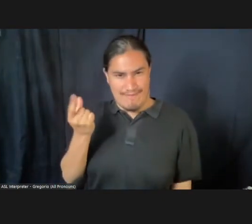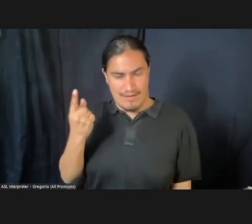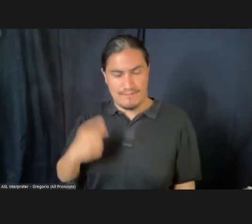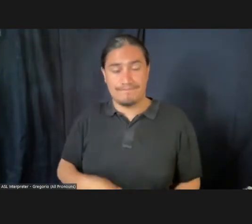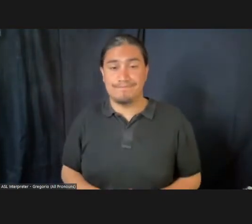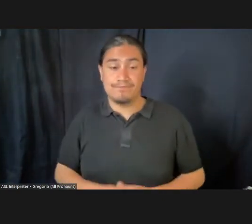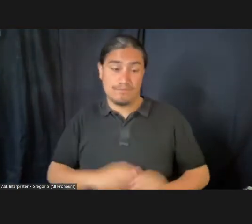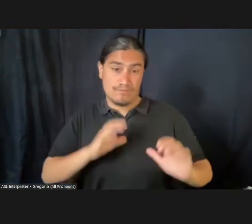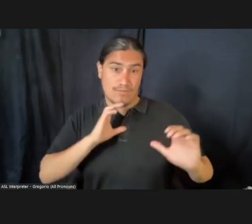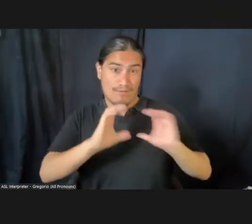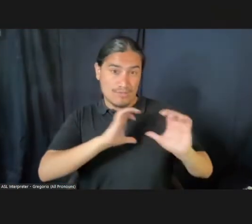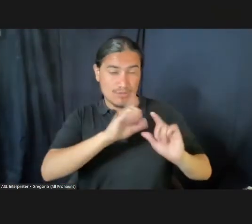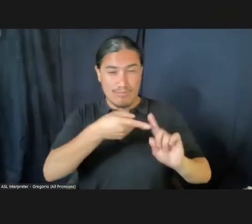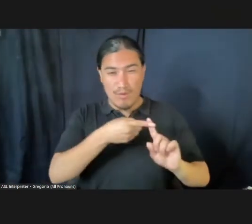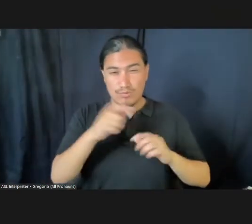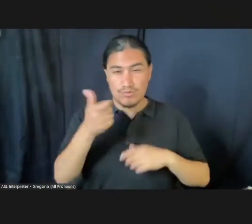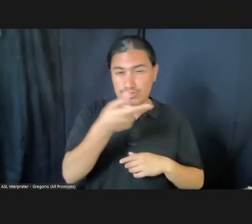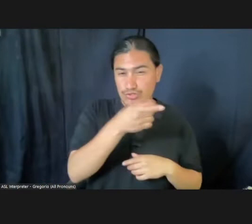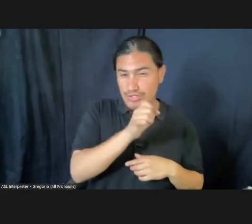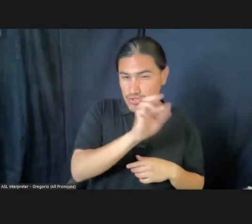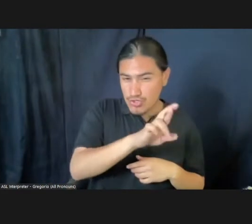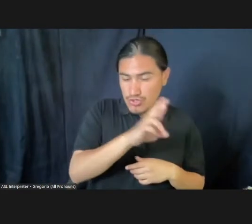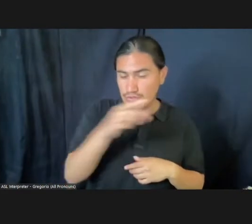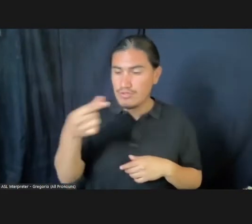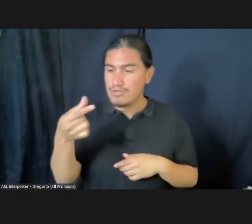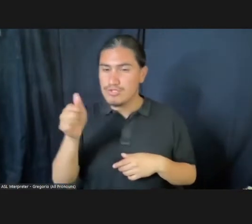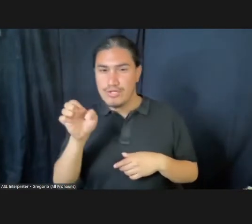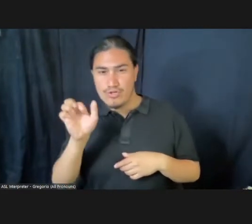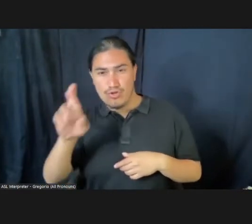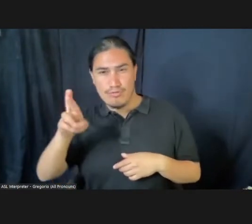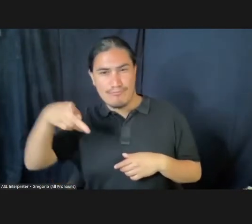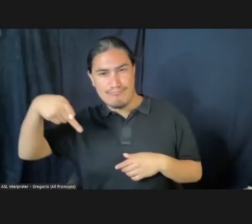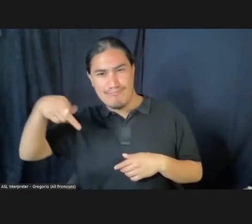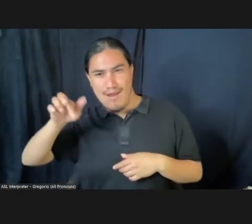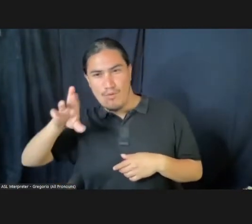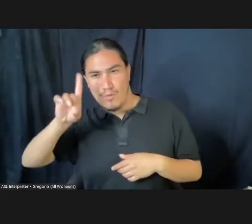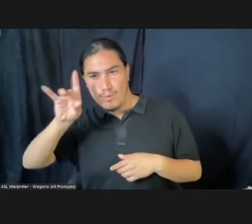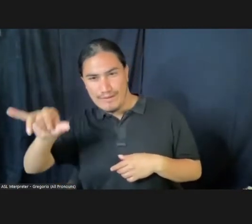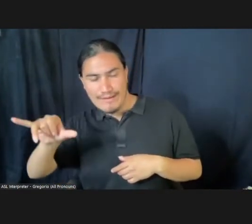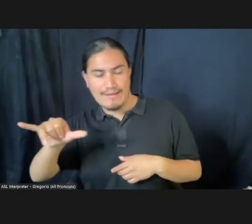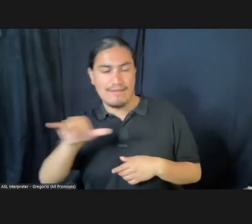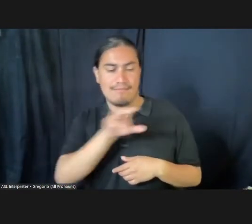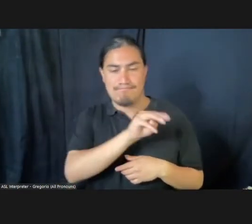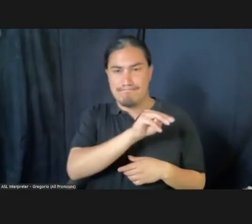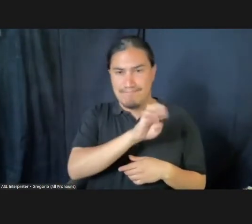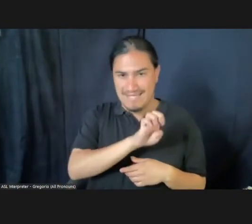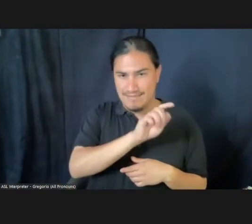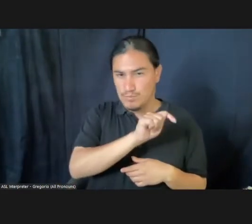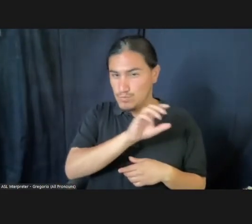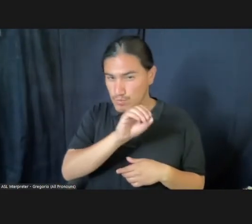Conversations around gender and gender parity met the Me Too movement.